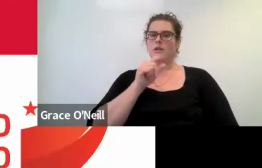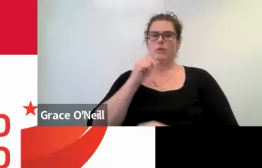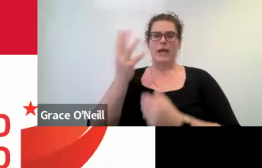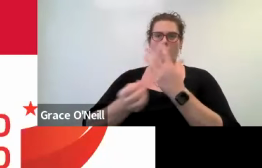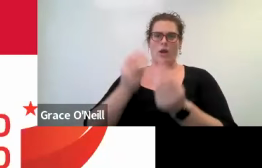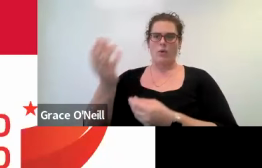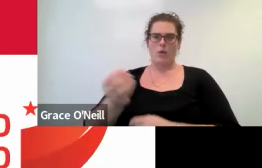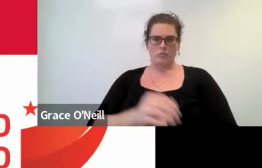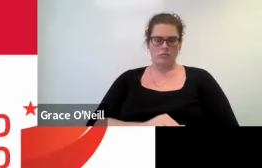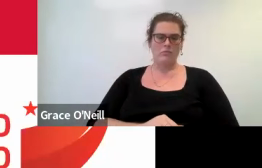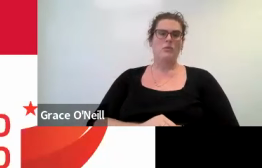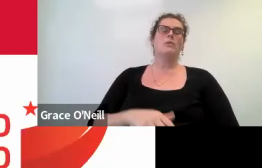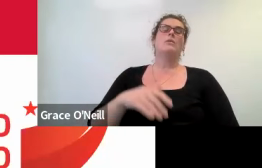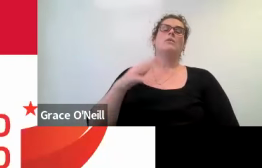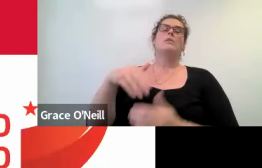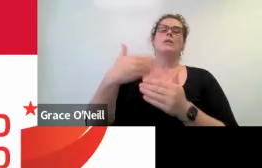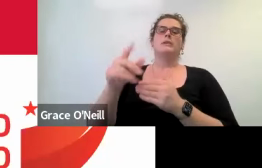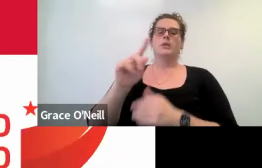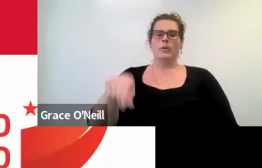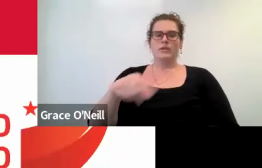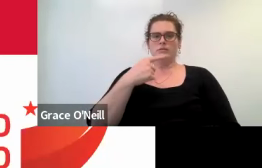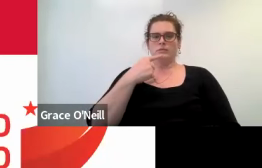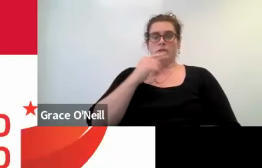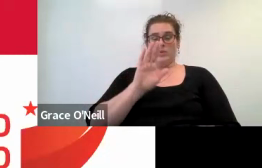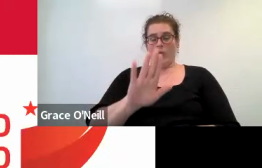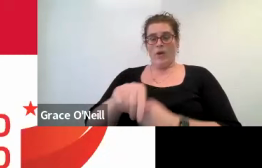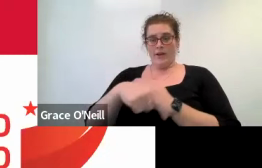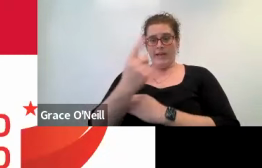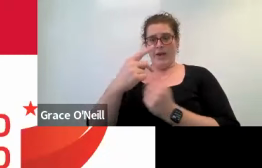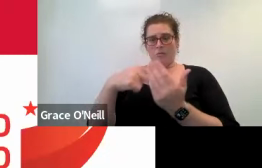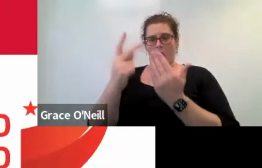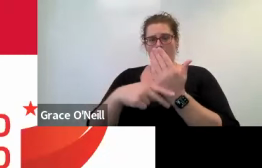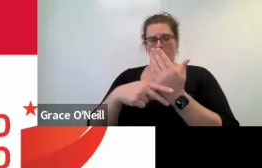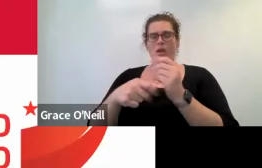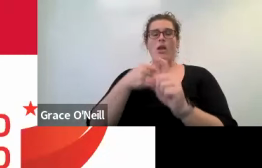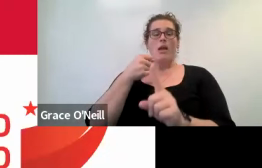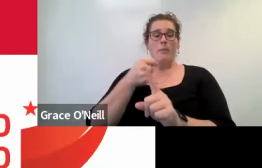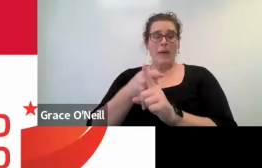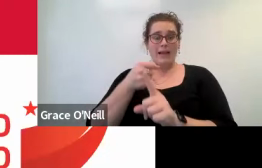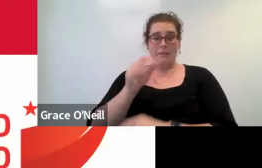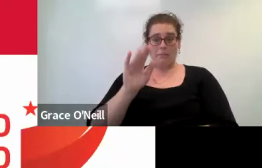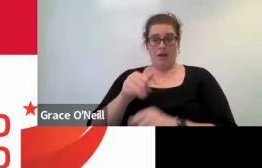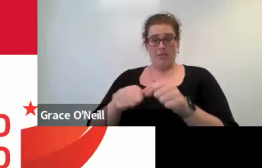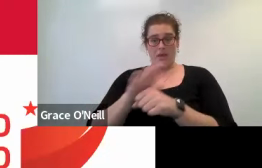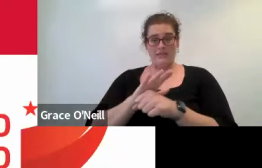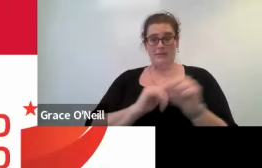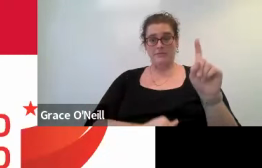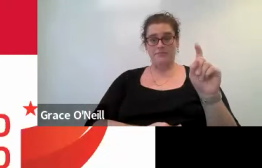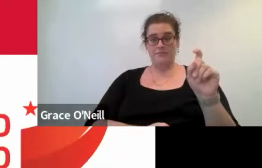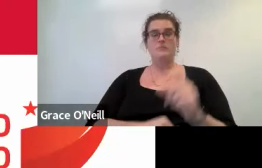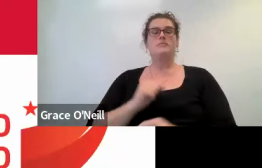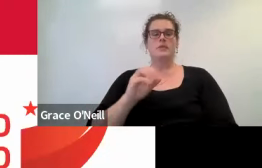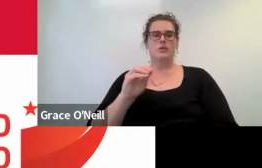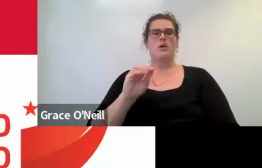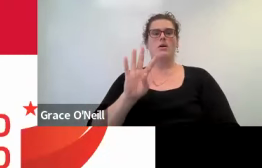And then the next question follows that: was your day program impacted? In the survey, 42%